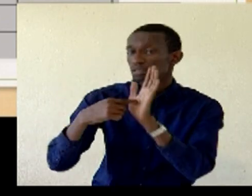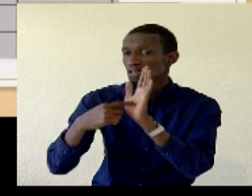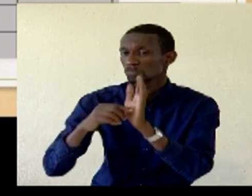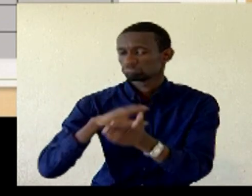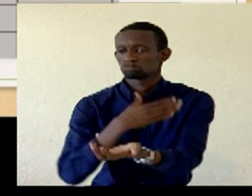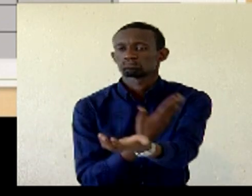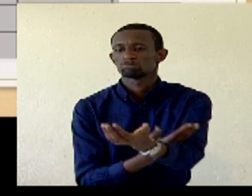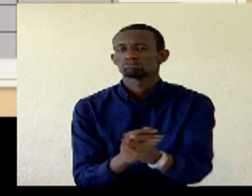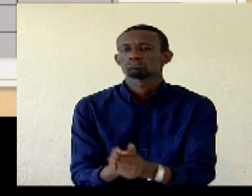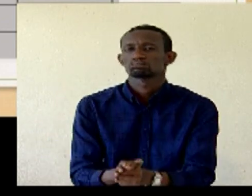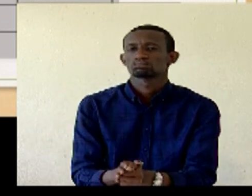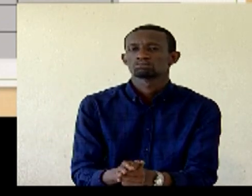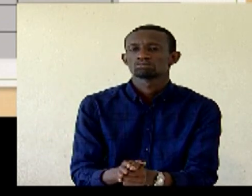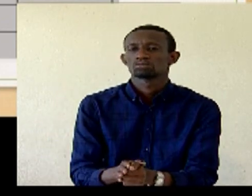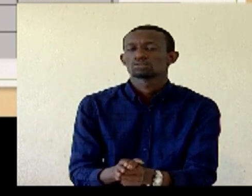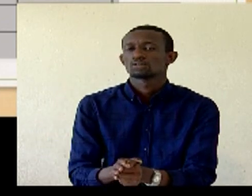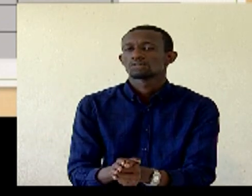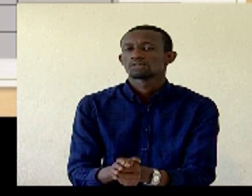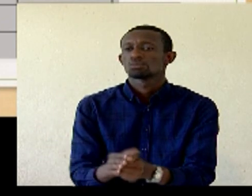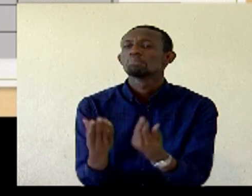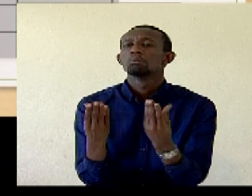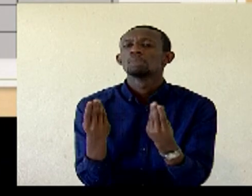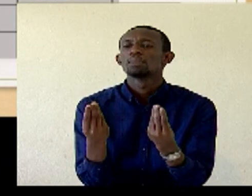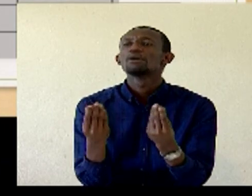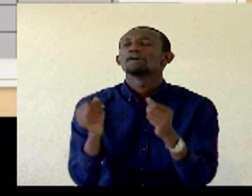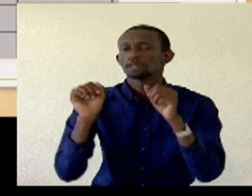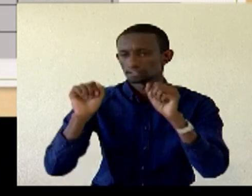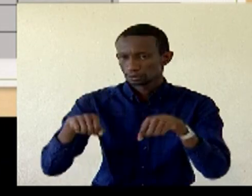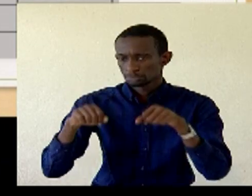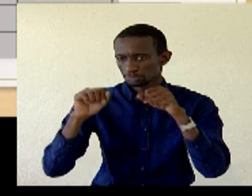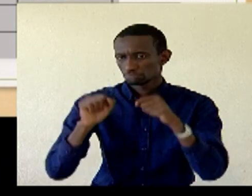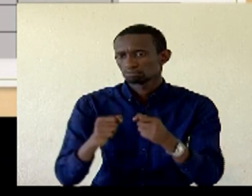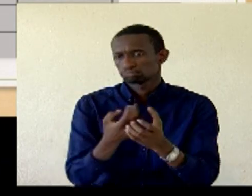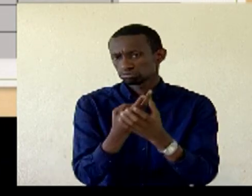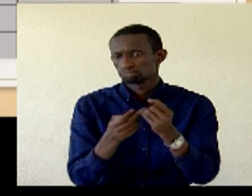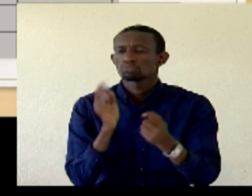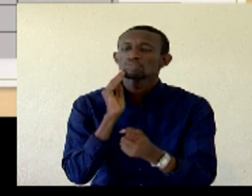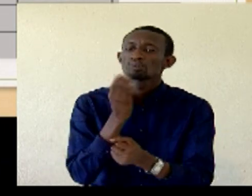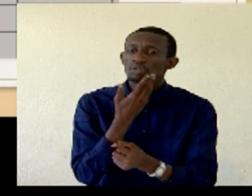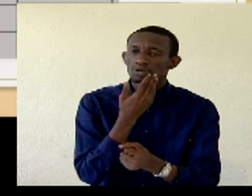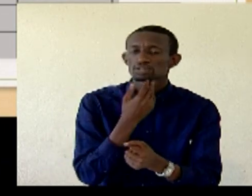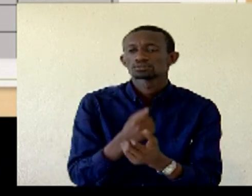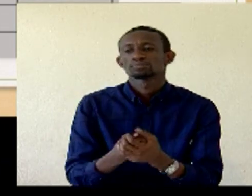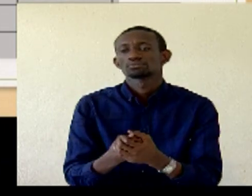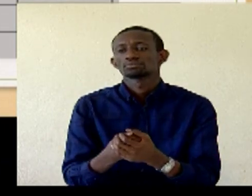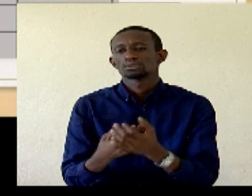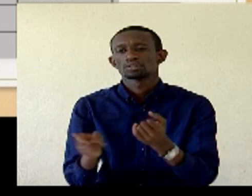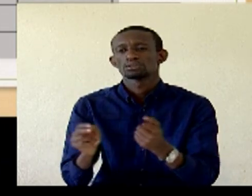ability, the easiness with which the amine can dissolve in water to release the OH